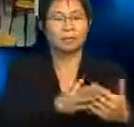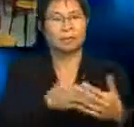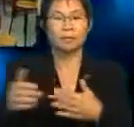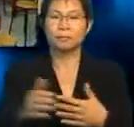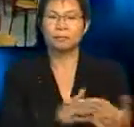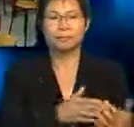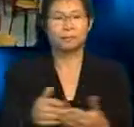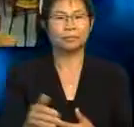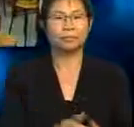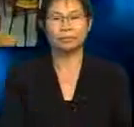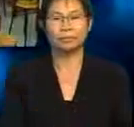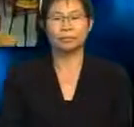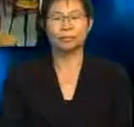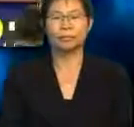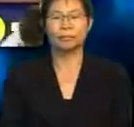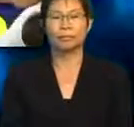Okay, never mind.